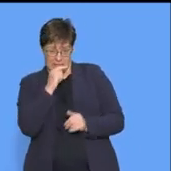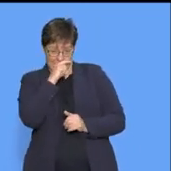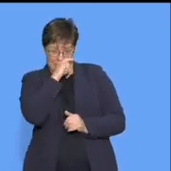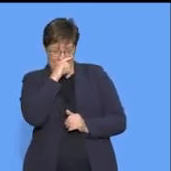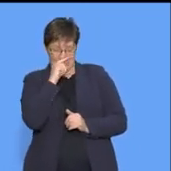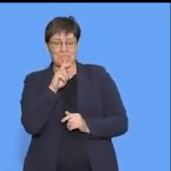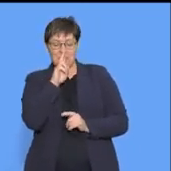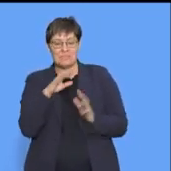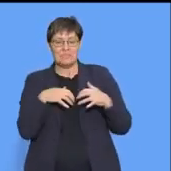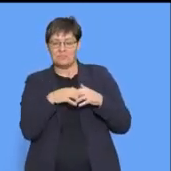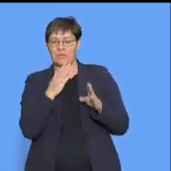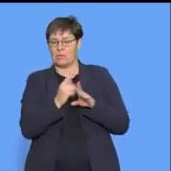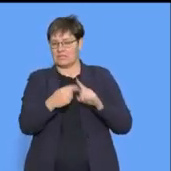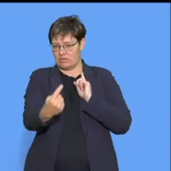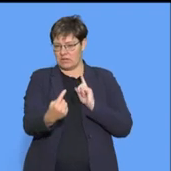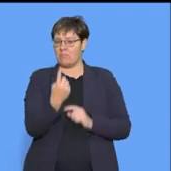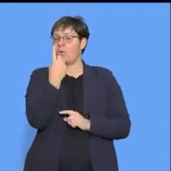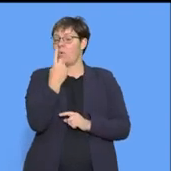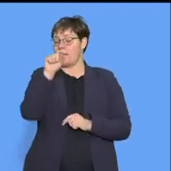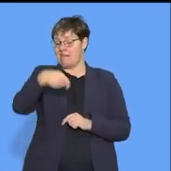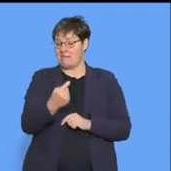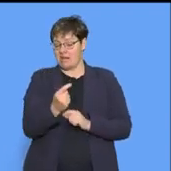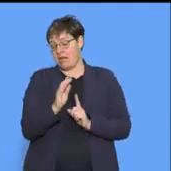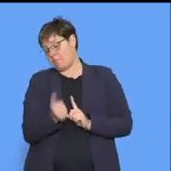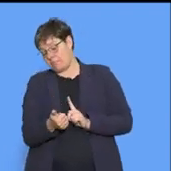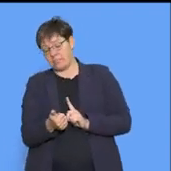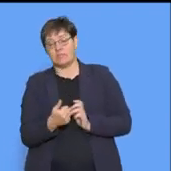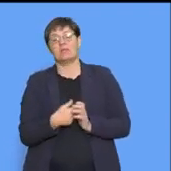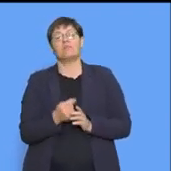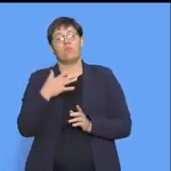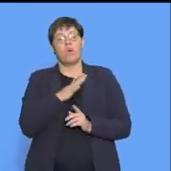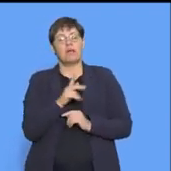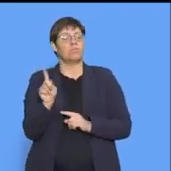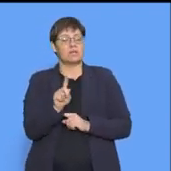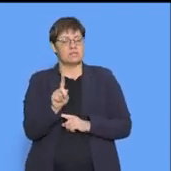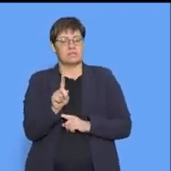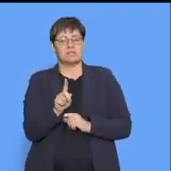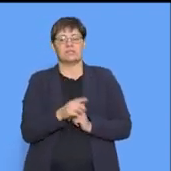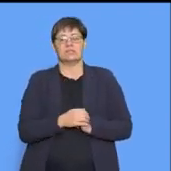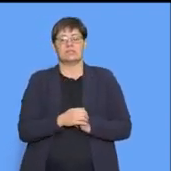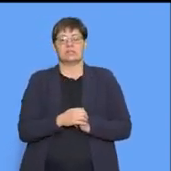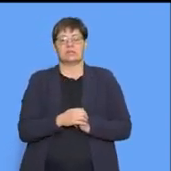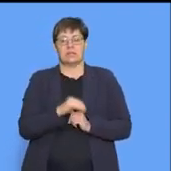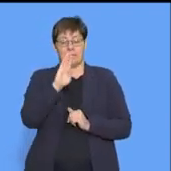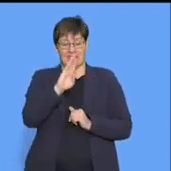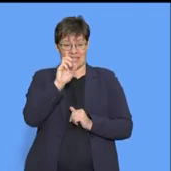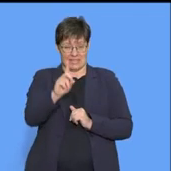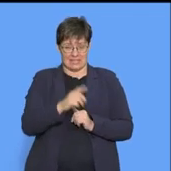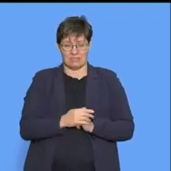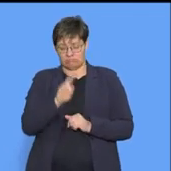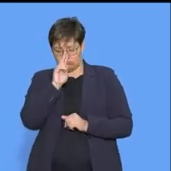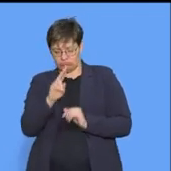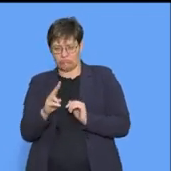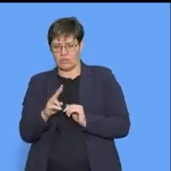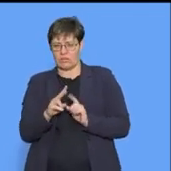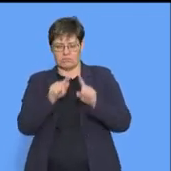place. So here we're working slightly differently. We're working with one decimal place, and they want us to find the length of BD. So